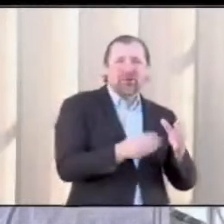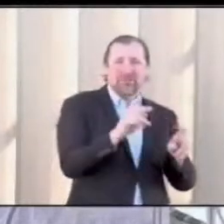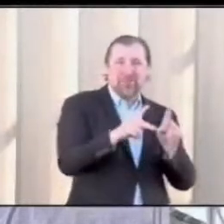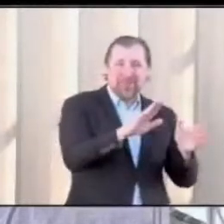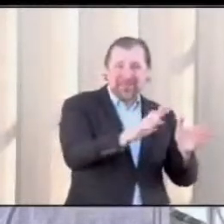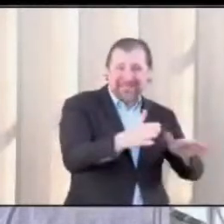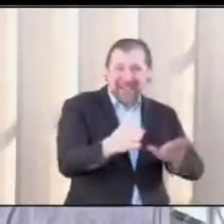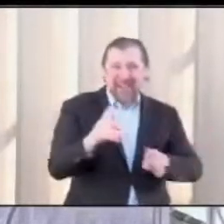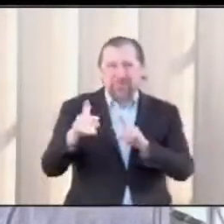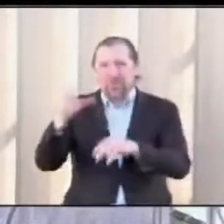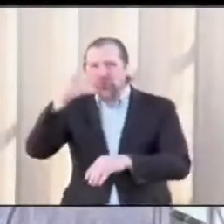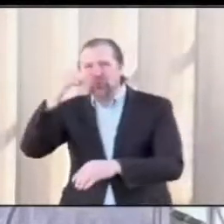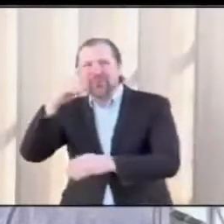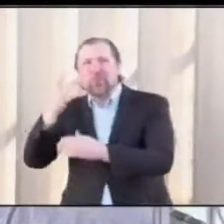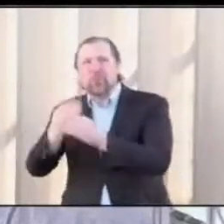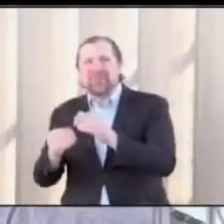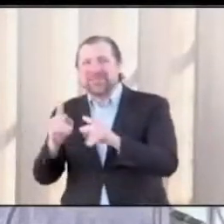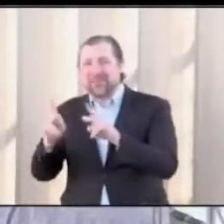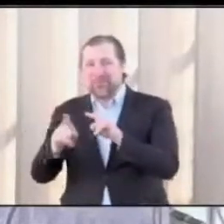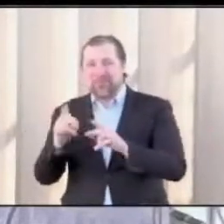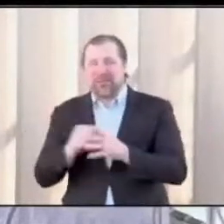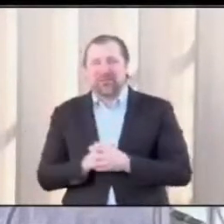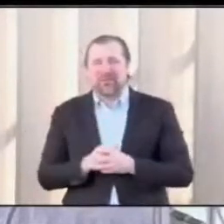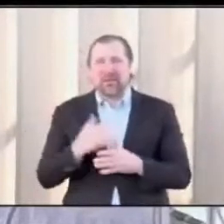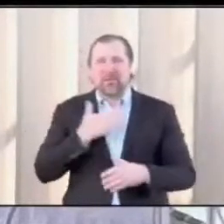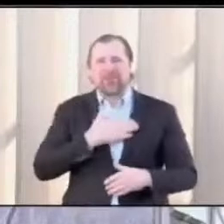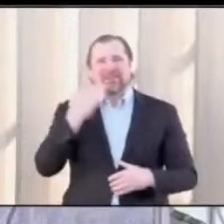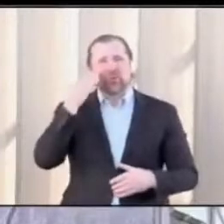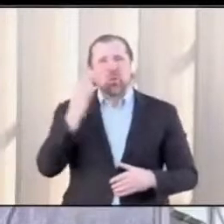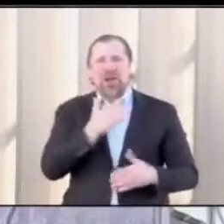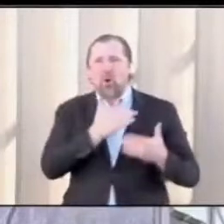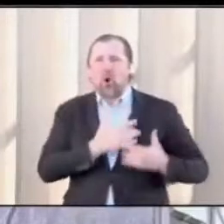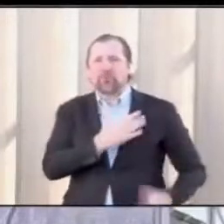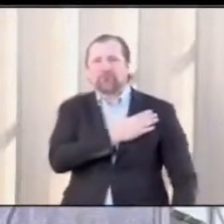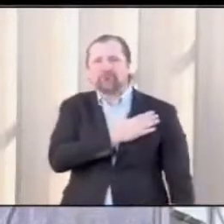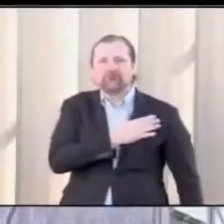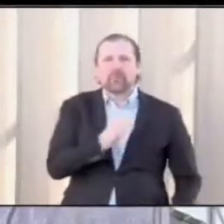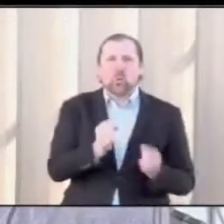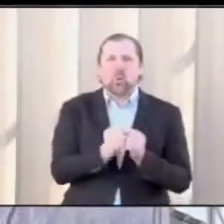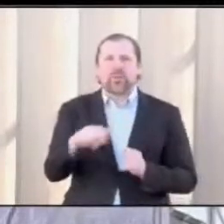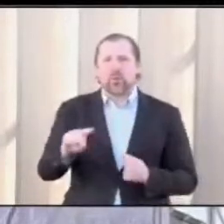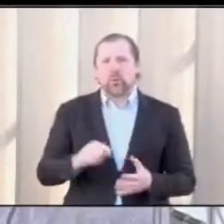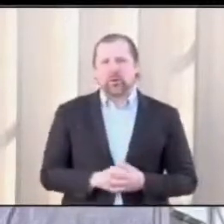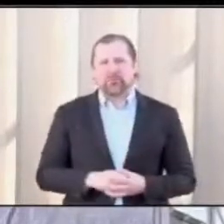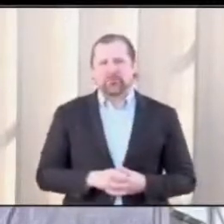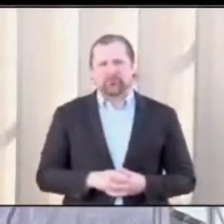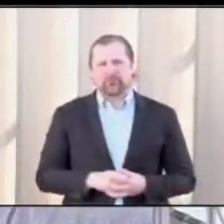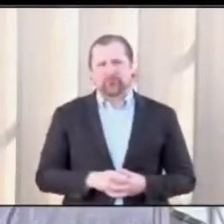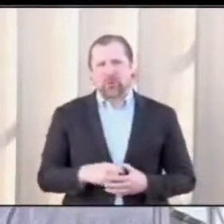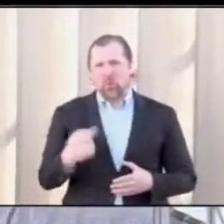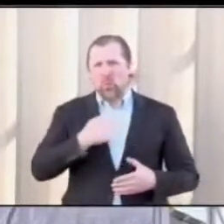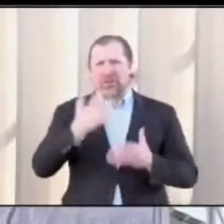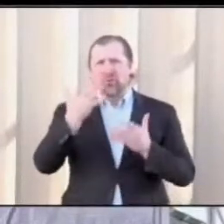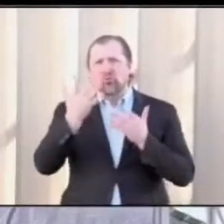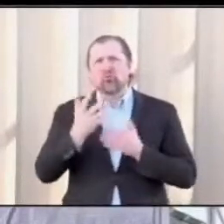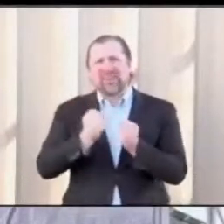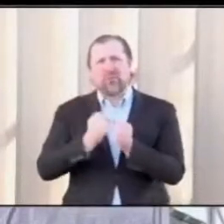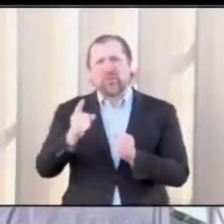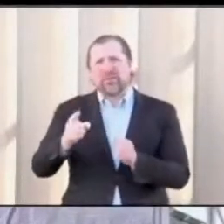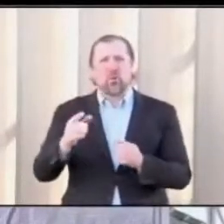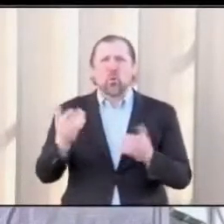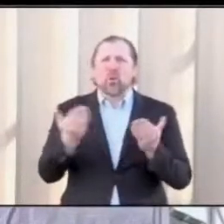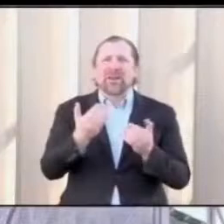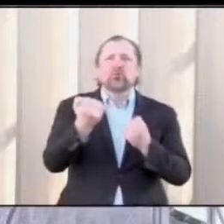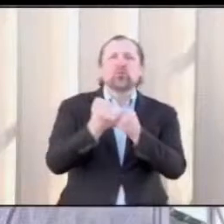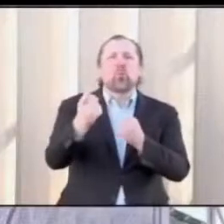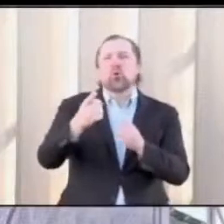those still searching for missing family members, please know that our hearts are with you. We grieve alongside you and stand ready to support